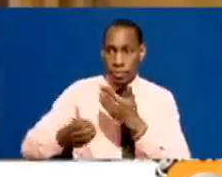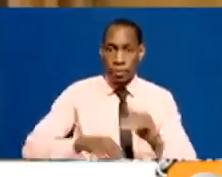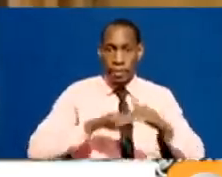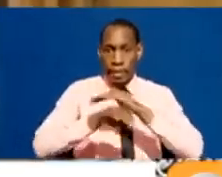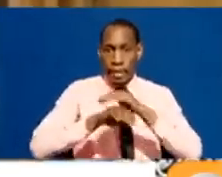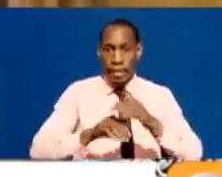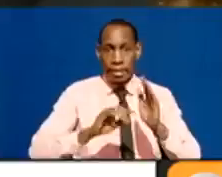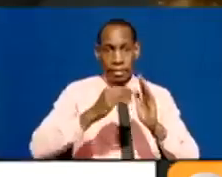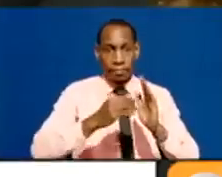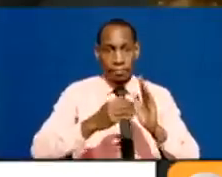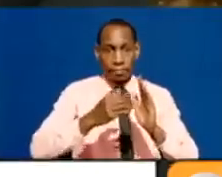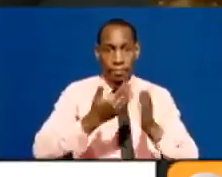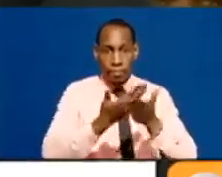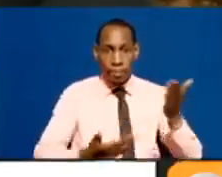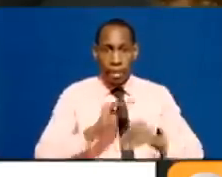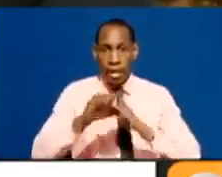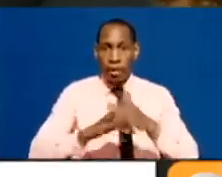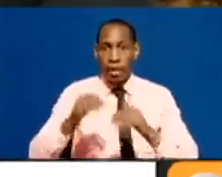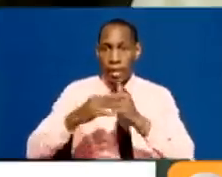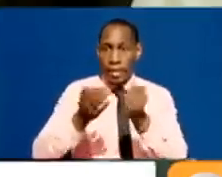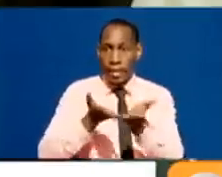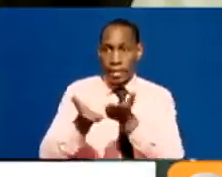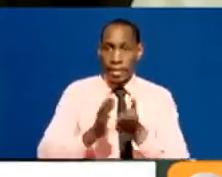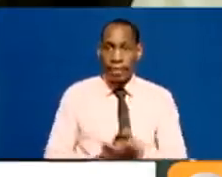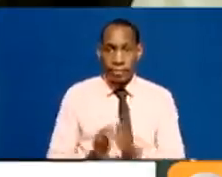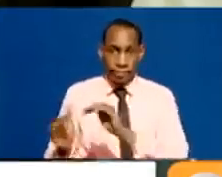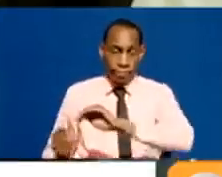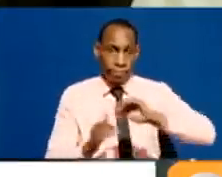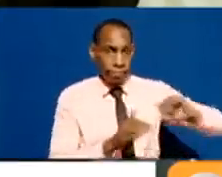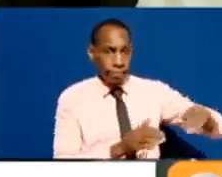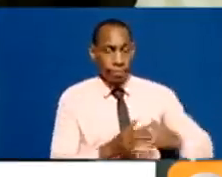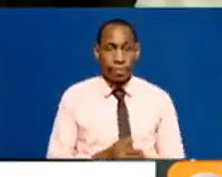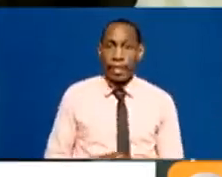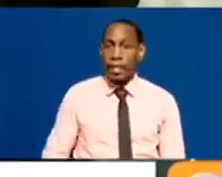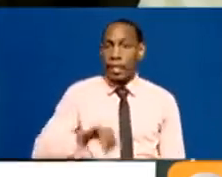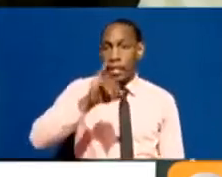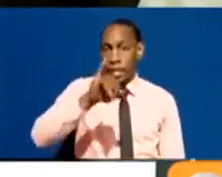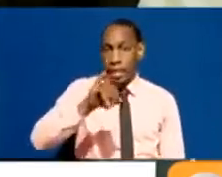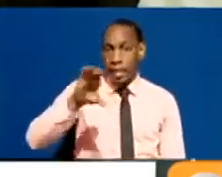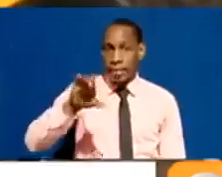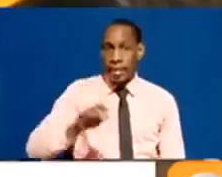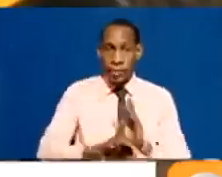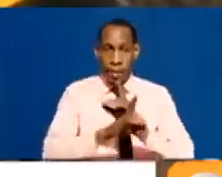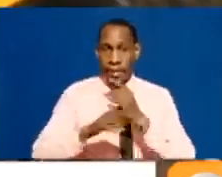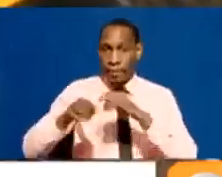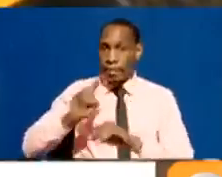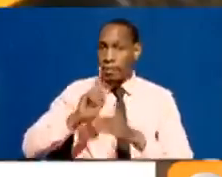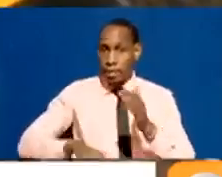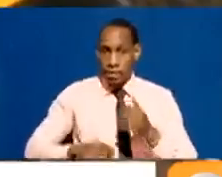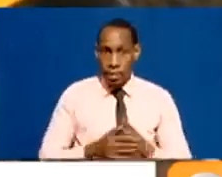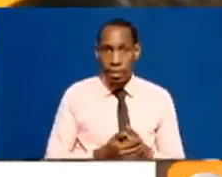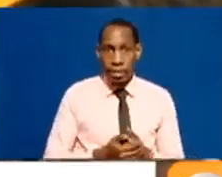logs for all 8 servers. Kwa upande wao, IEBC wakijitetea kwa kusema